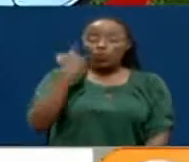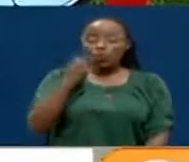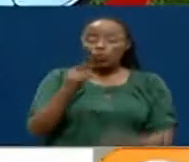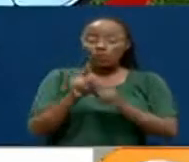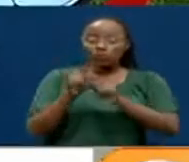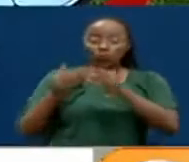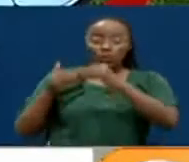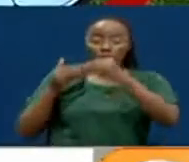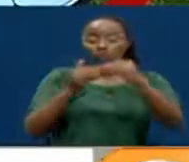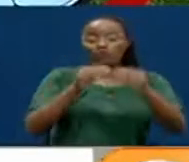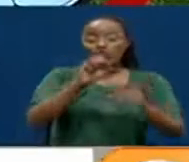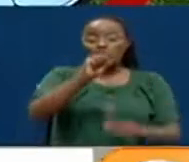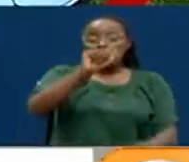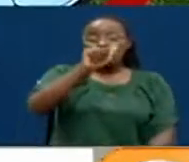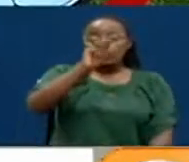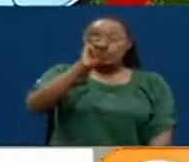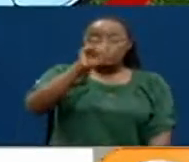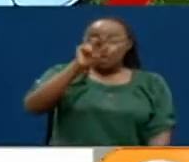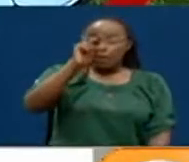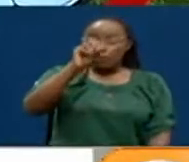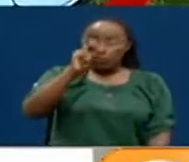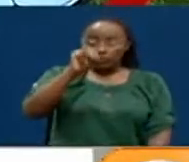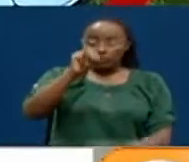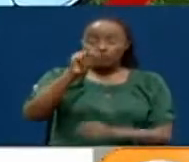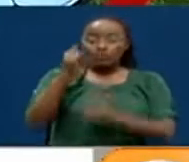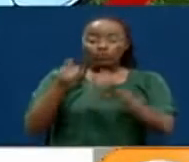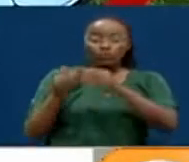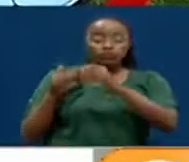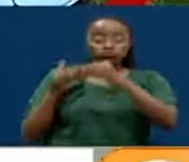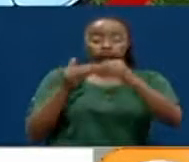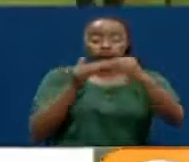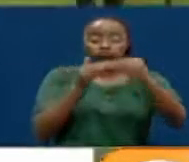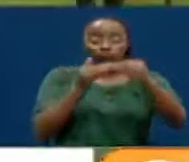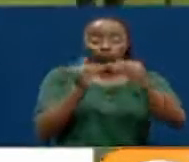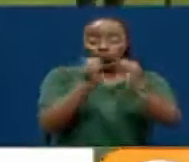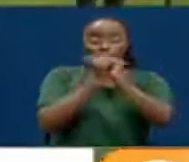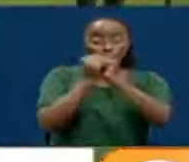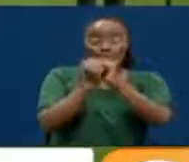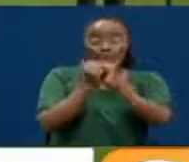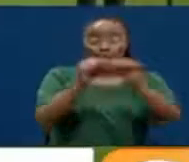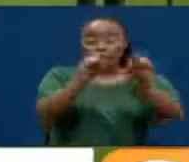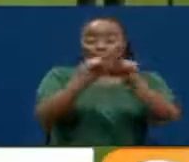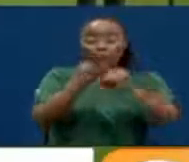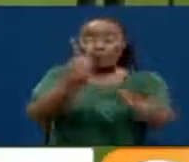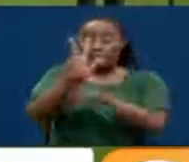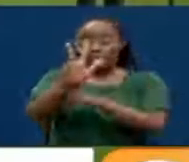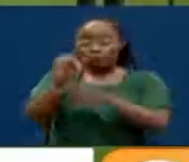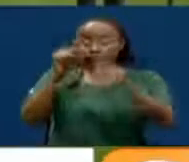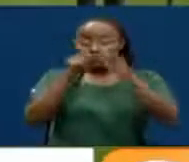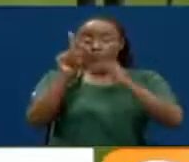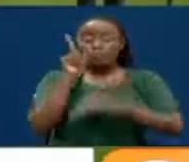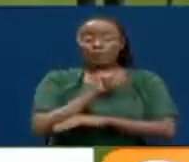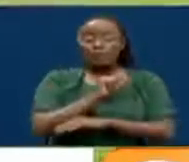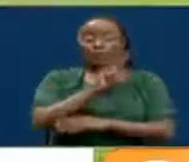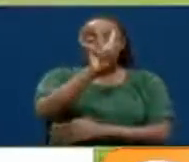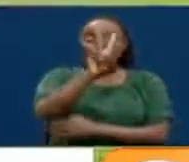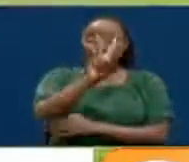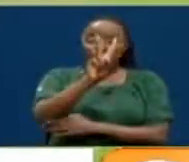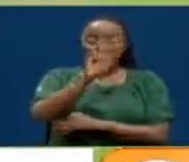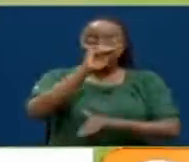of Simon Gigget, was composed in the last round to gain two birdies and an eagle. Three bogeys reduced the score to 1